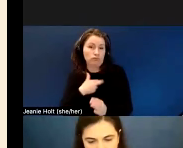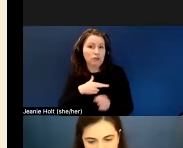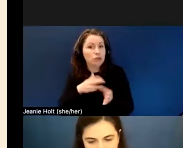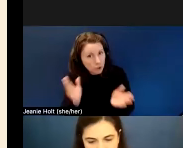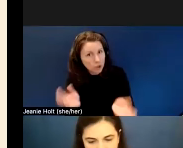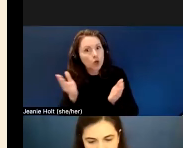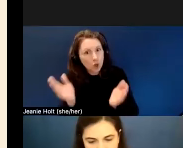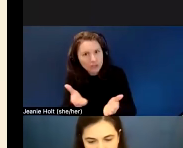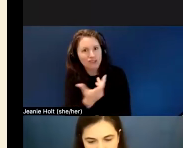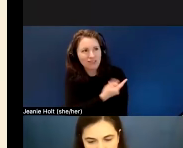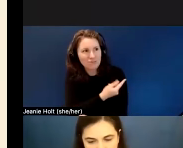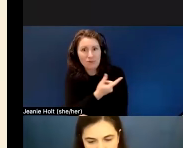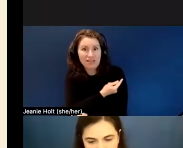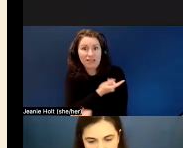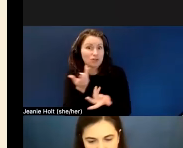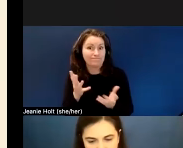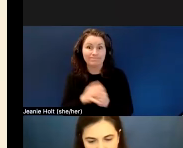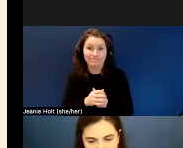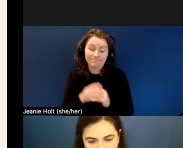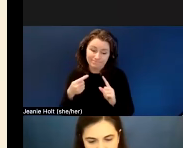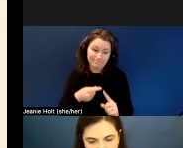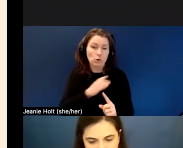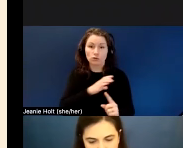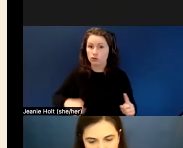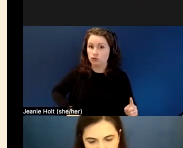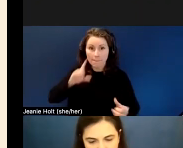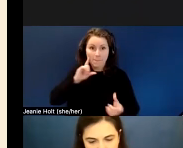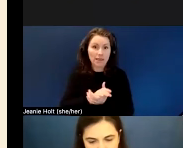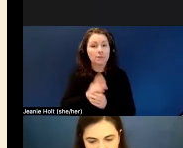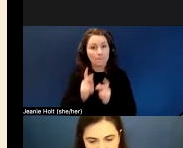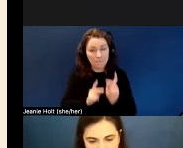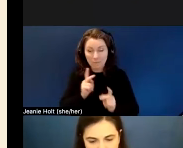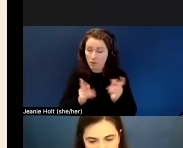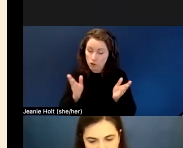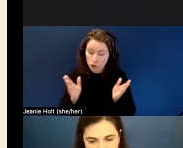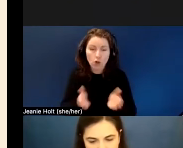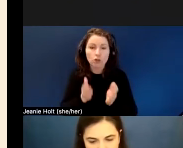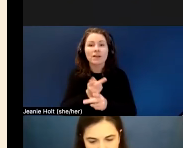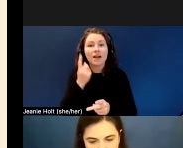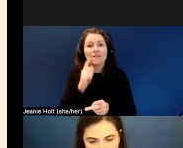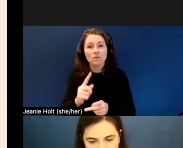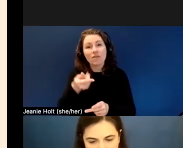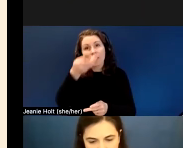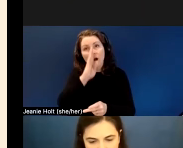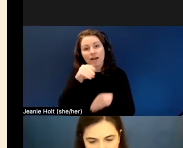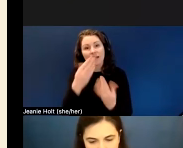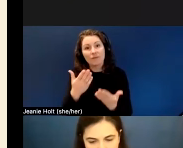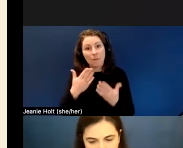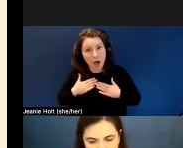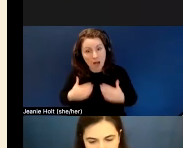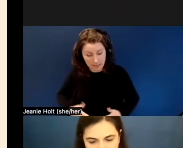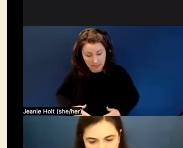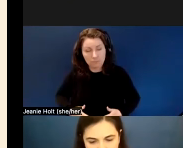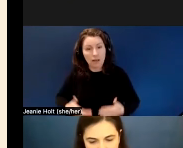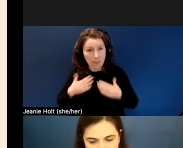encourages immunization. For example, in Christianity, folks are encouraged to care for their God-given body and the bodies of others.